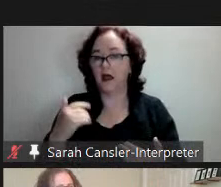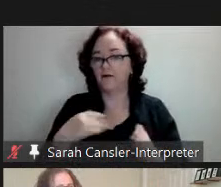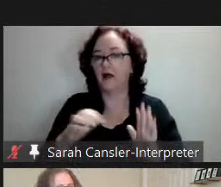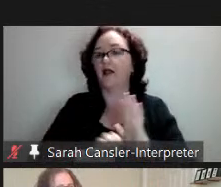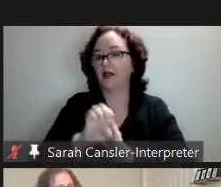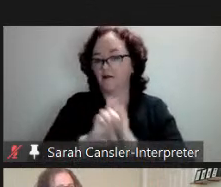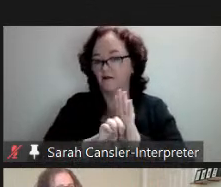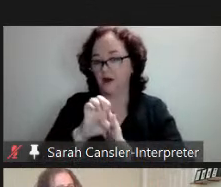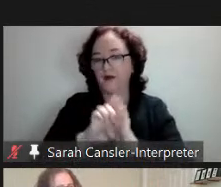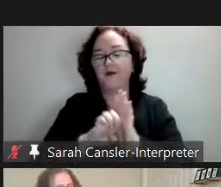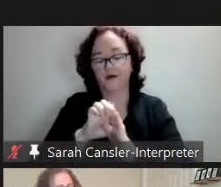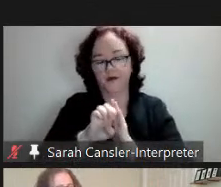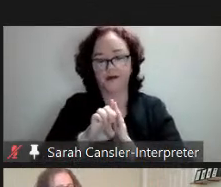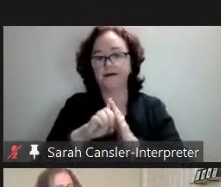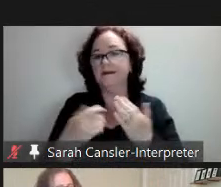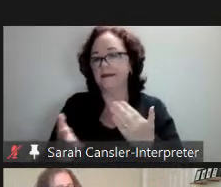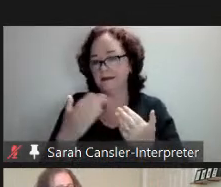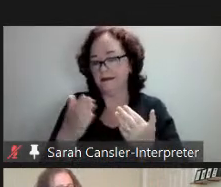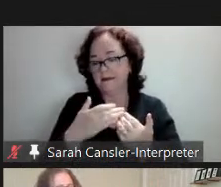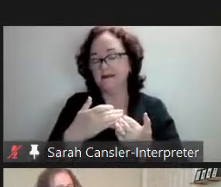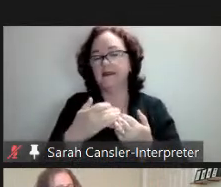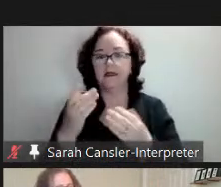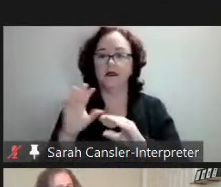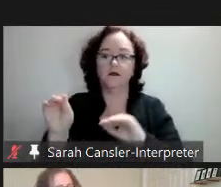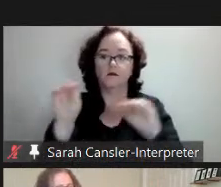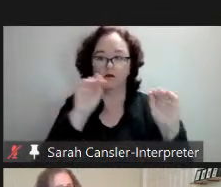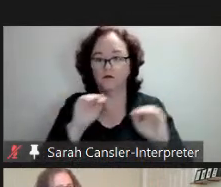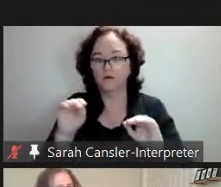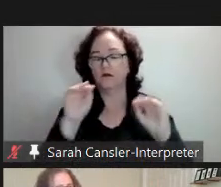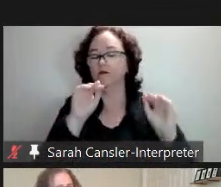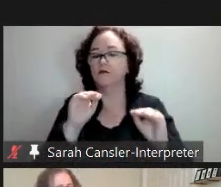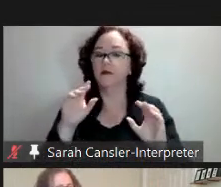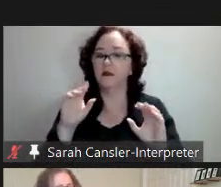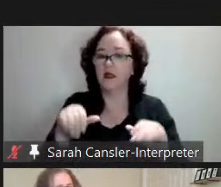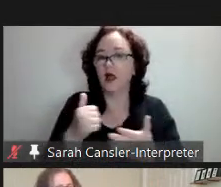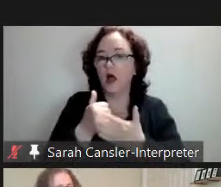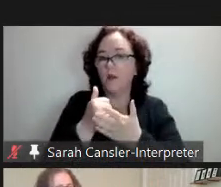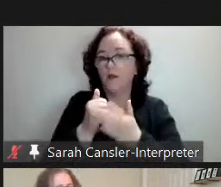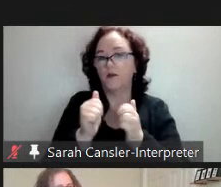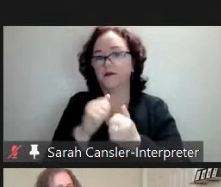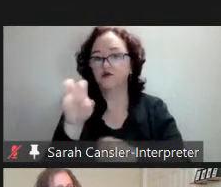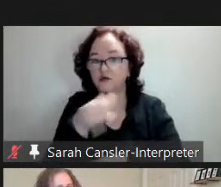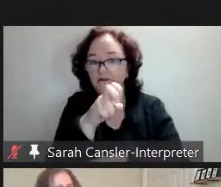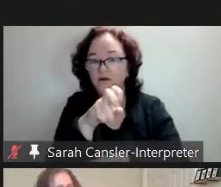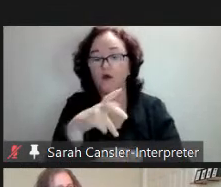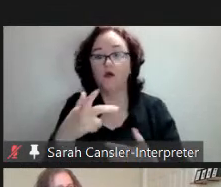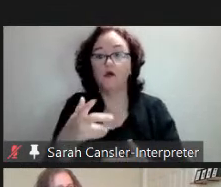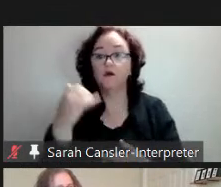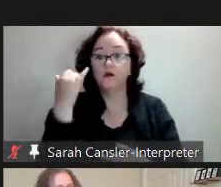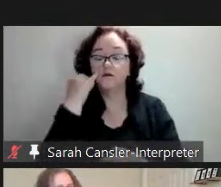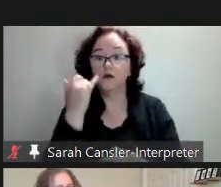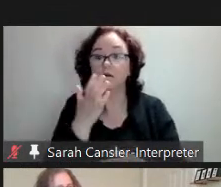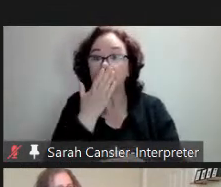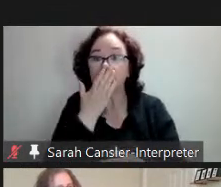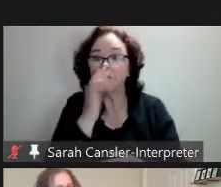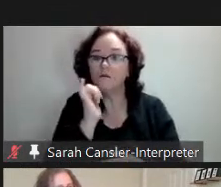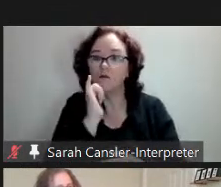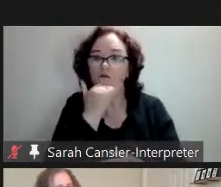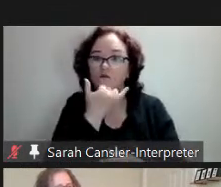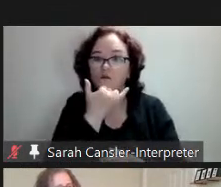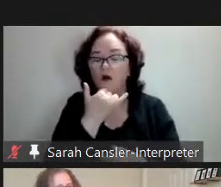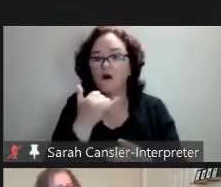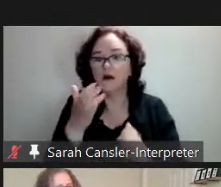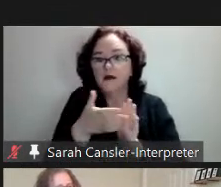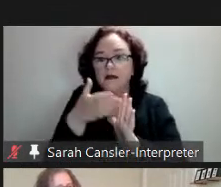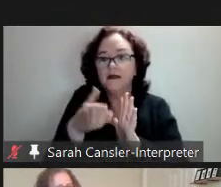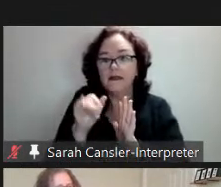This will allow for transfers or if you accidentally board on the wrong side, or if one